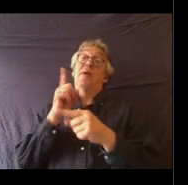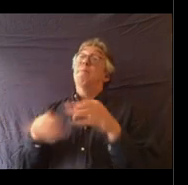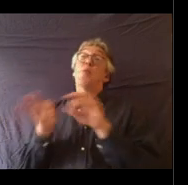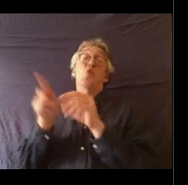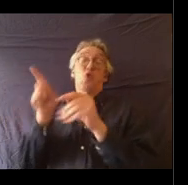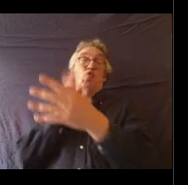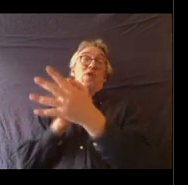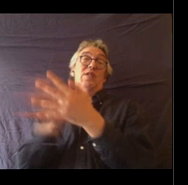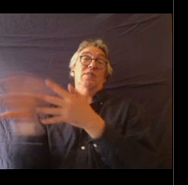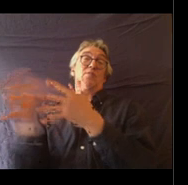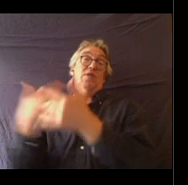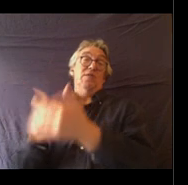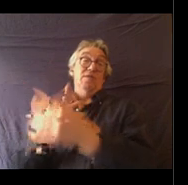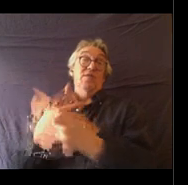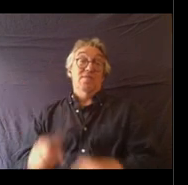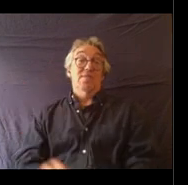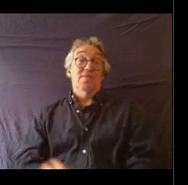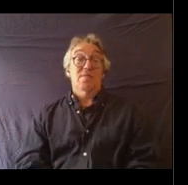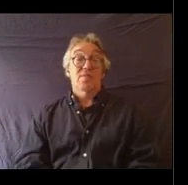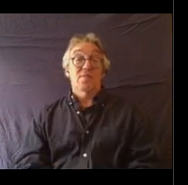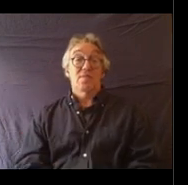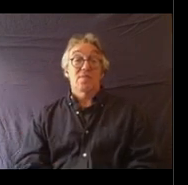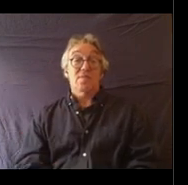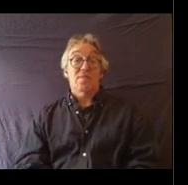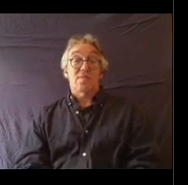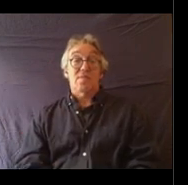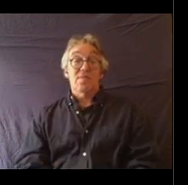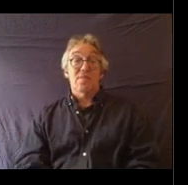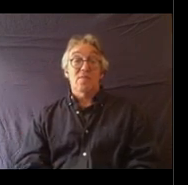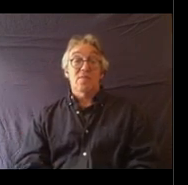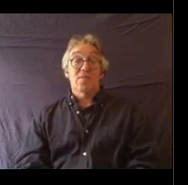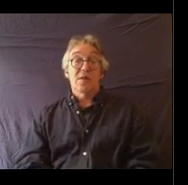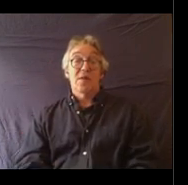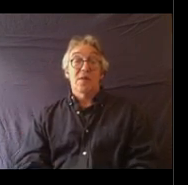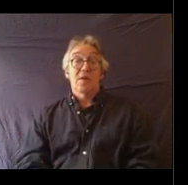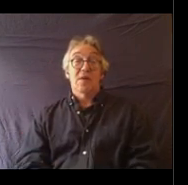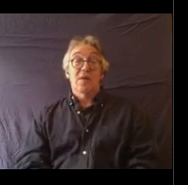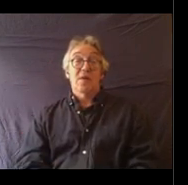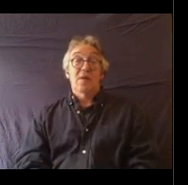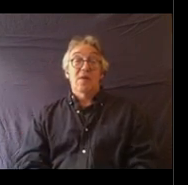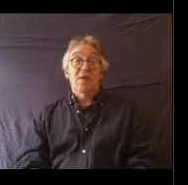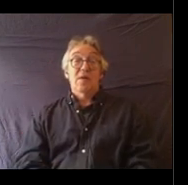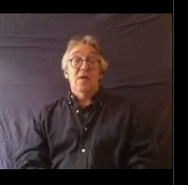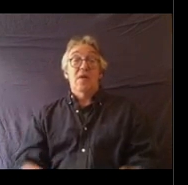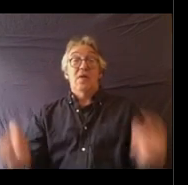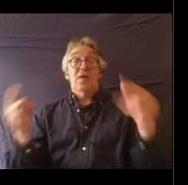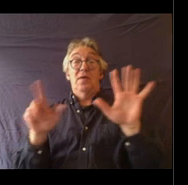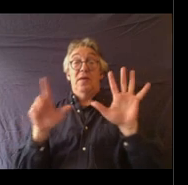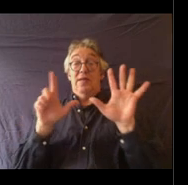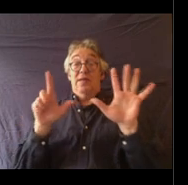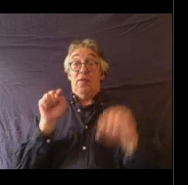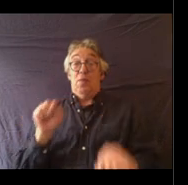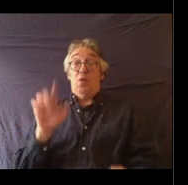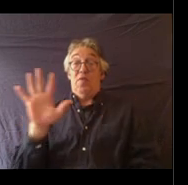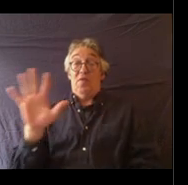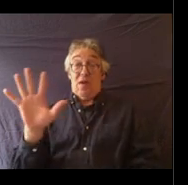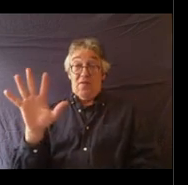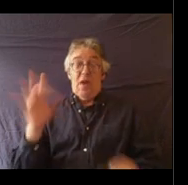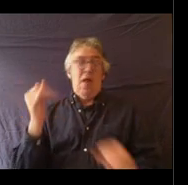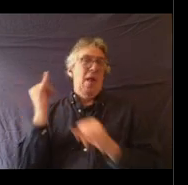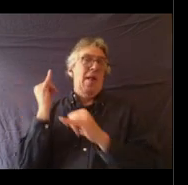the next slide, which is the fifth and last